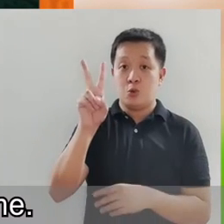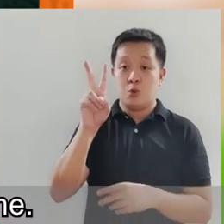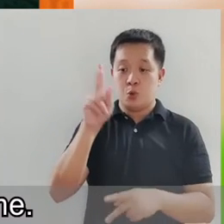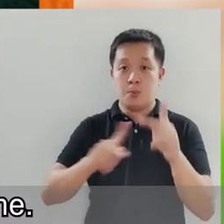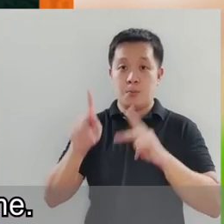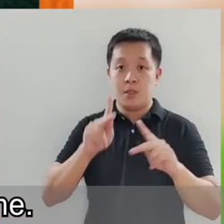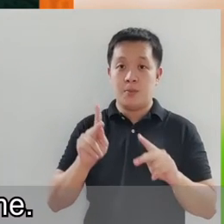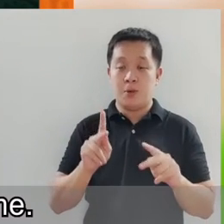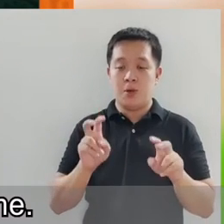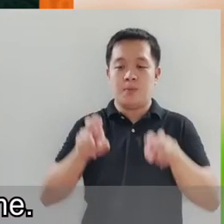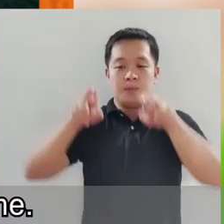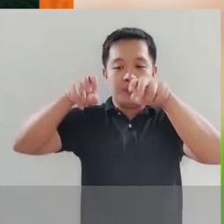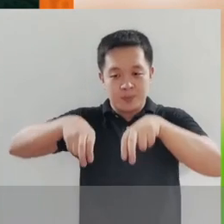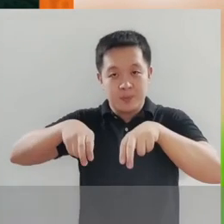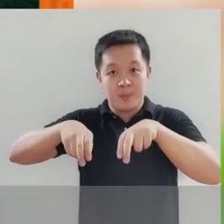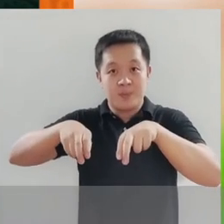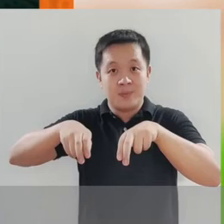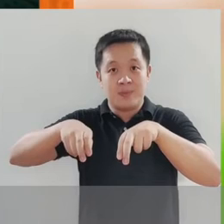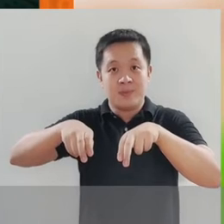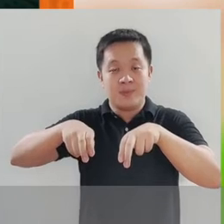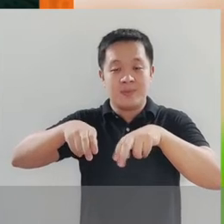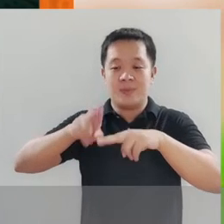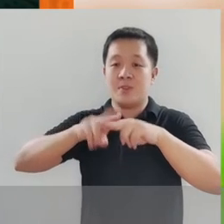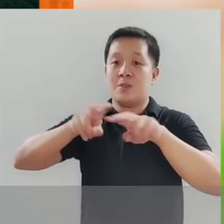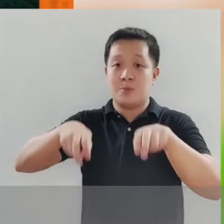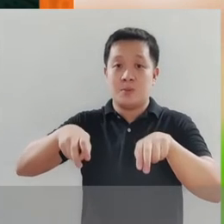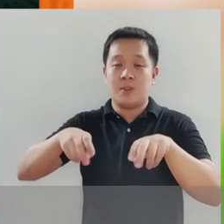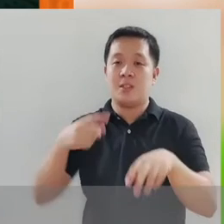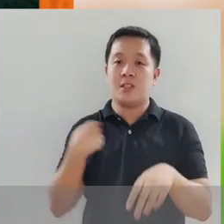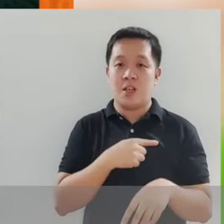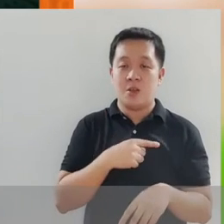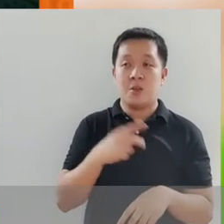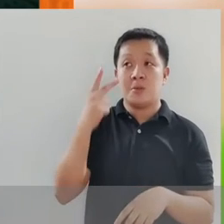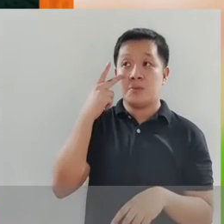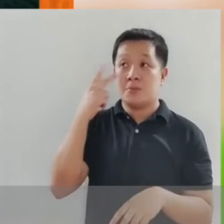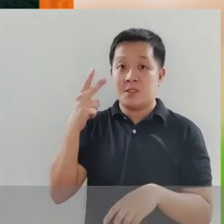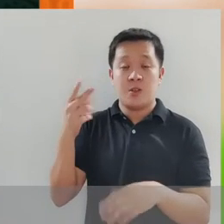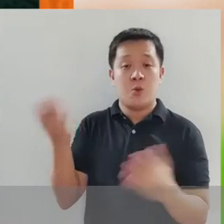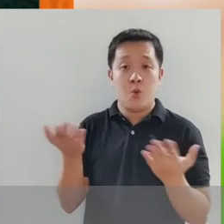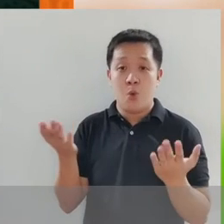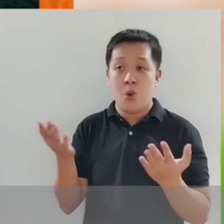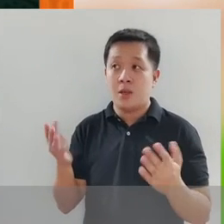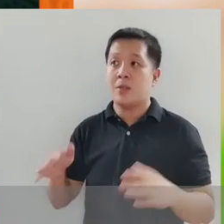it at the same time. We usually see it in a park.